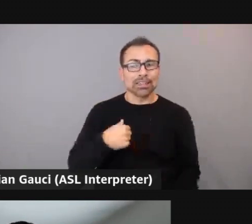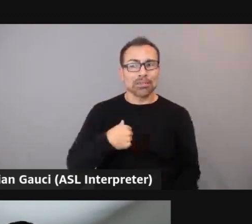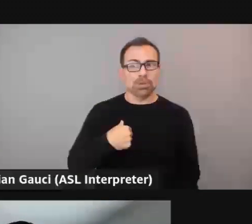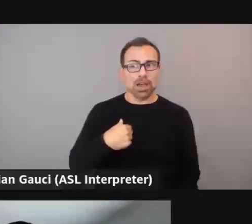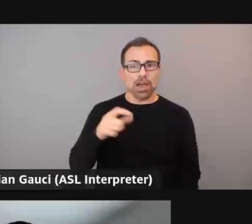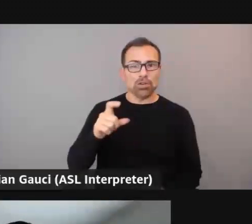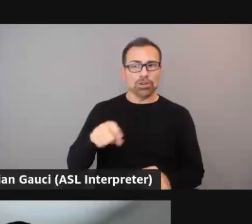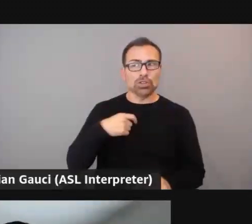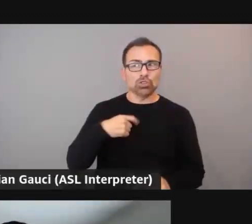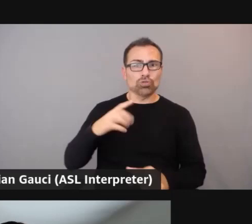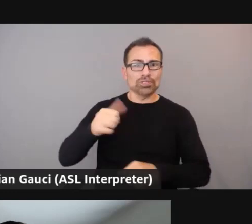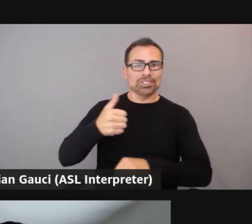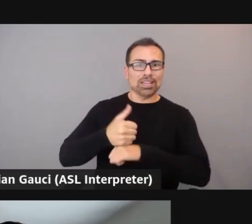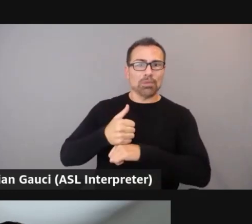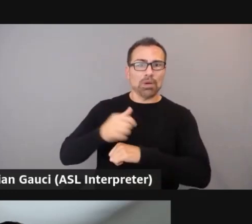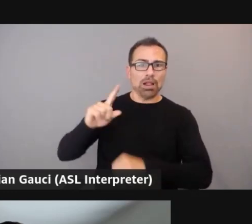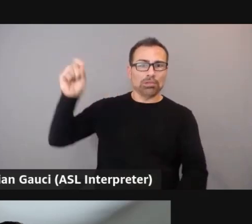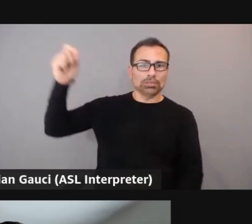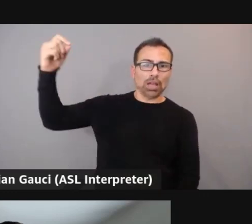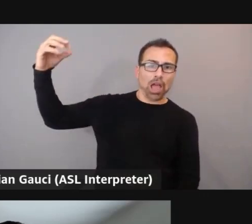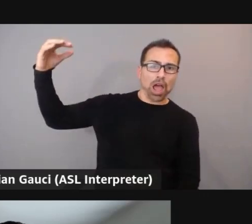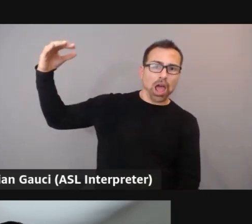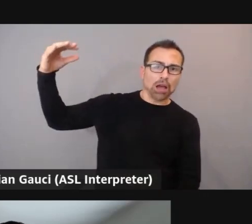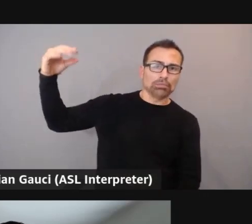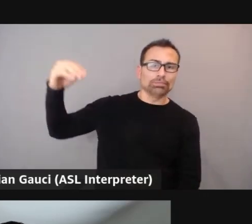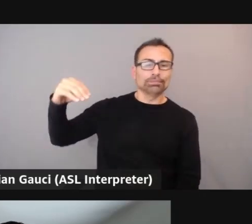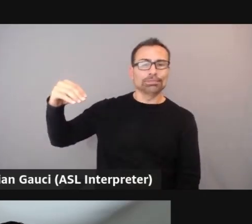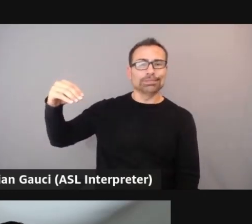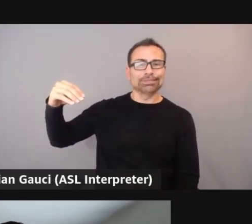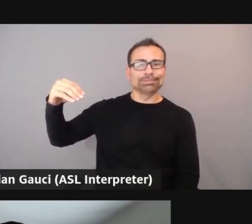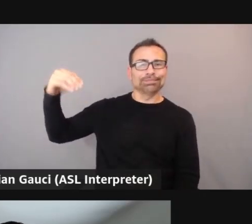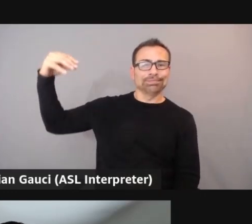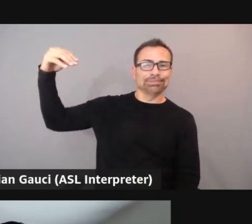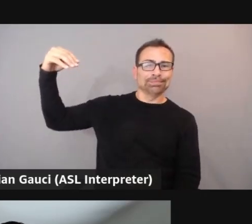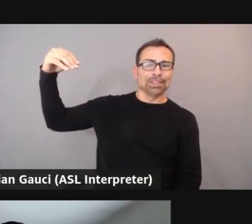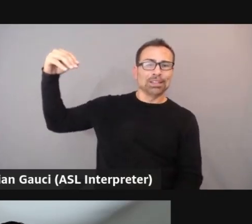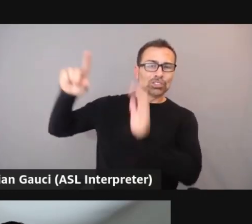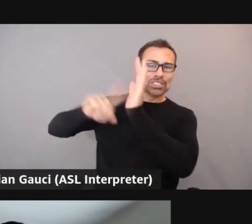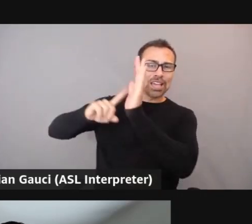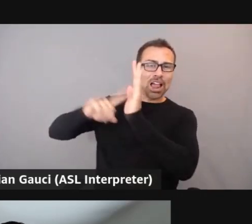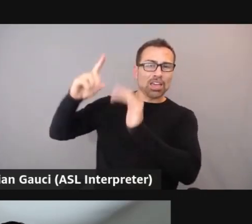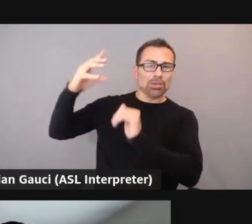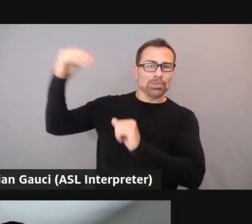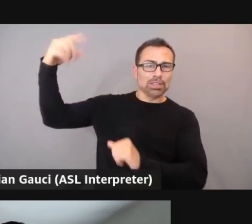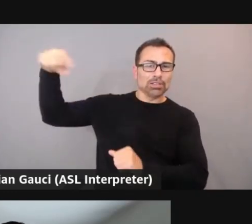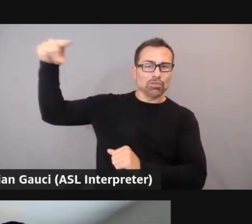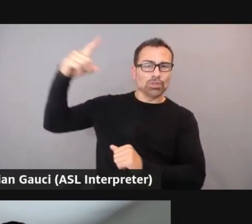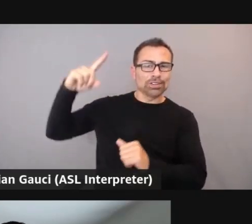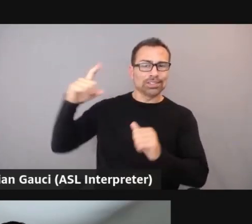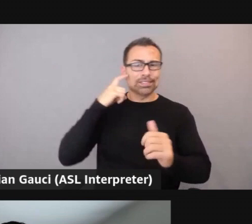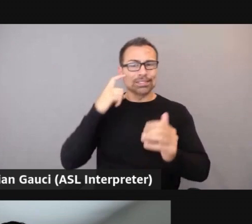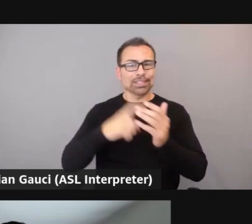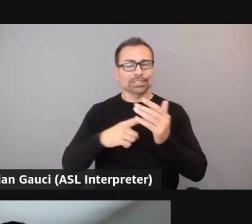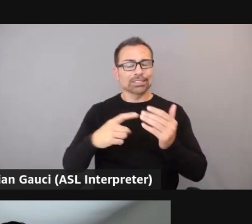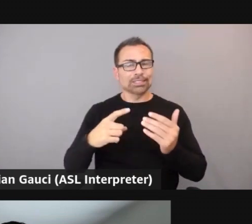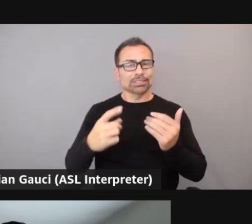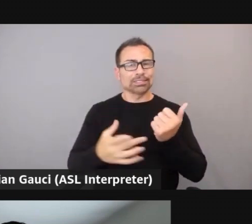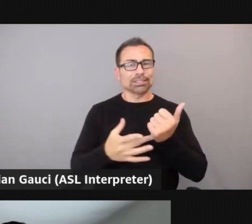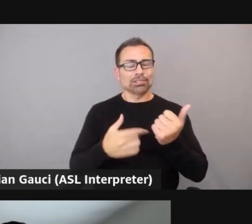to get satellite imagery to detect algae. But I'm really looking forward to seeing what different